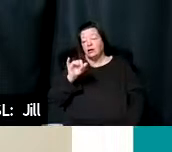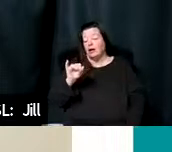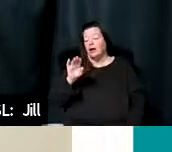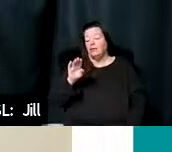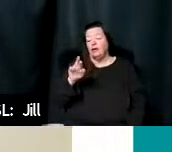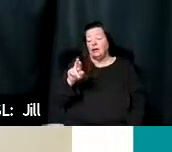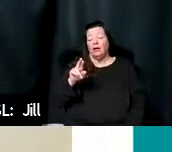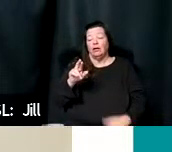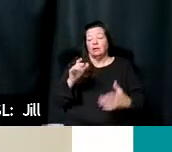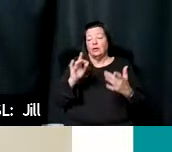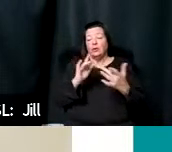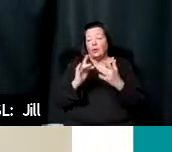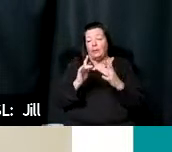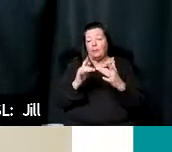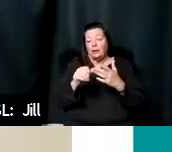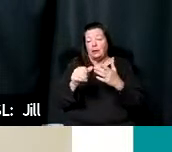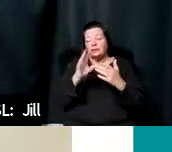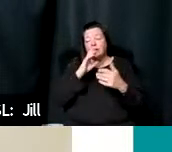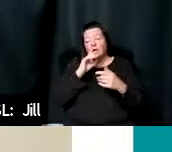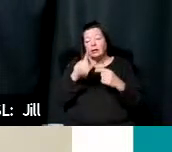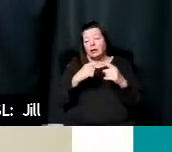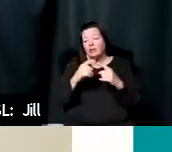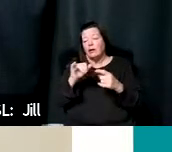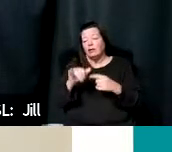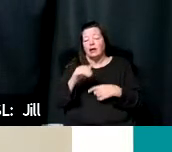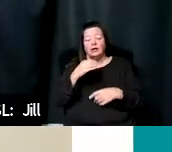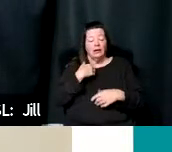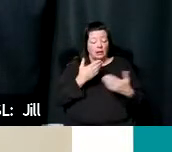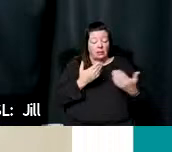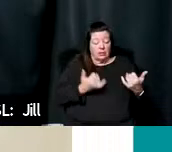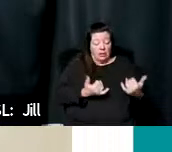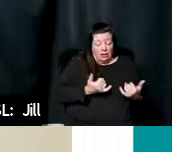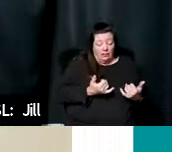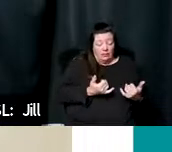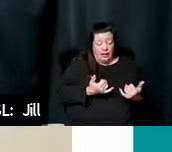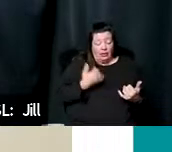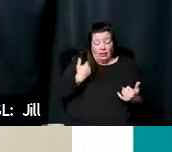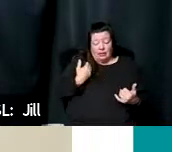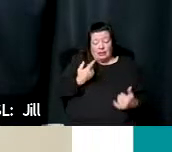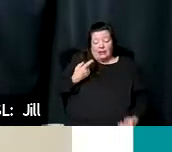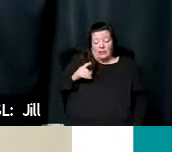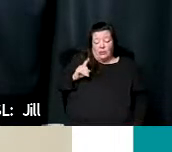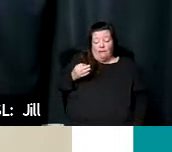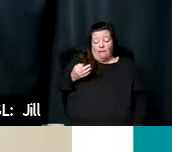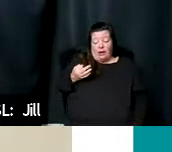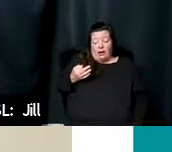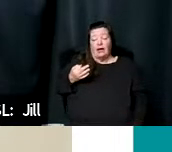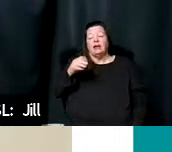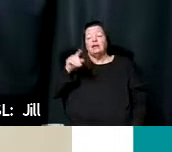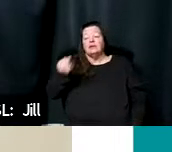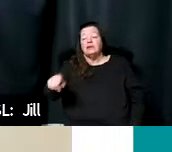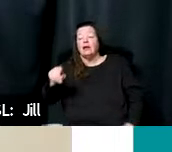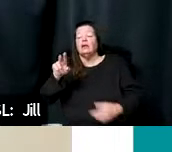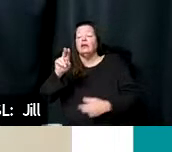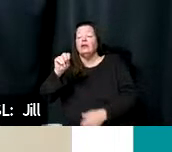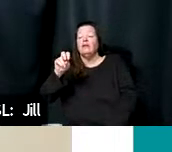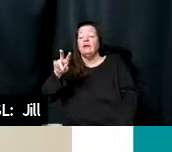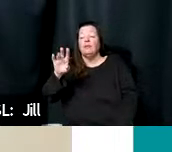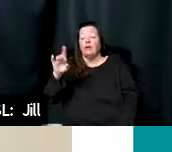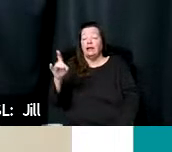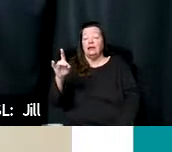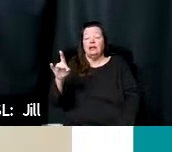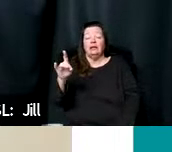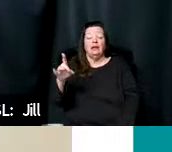that. And that's open from October 18th, last Friday, till November 18th. Also within the